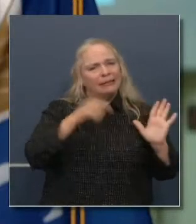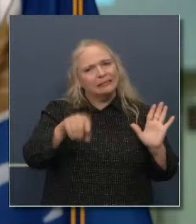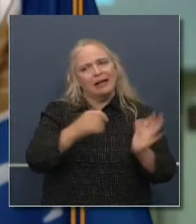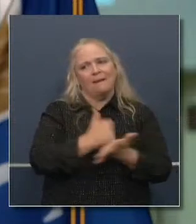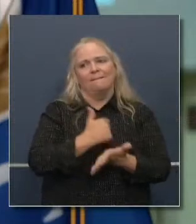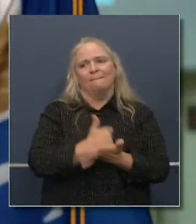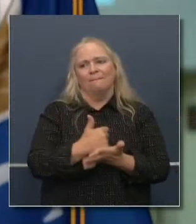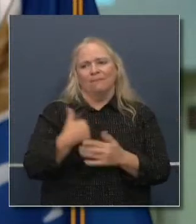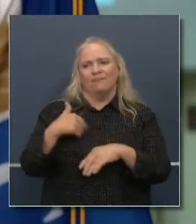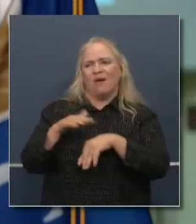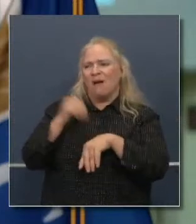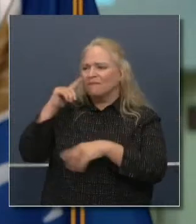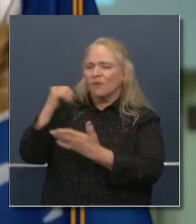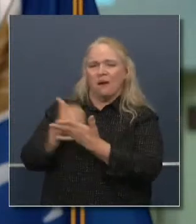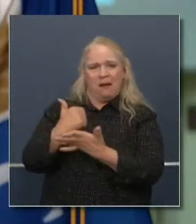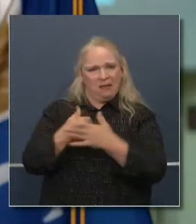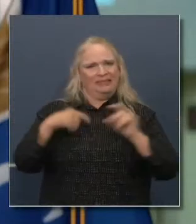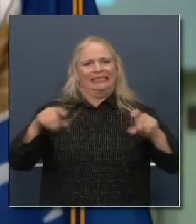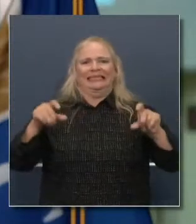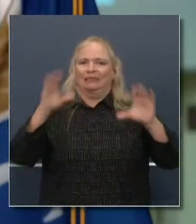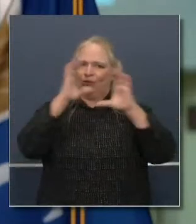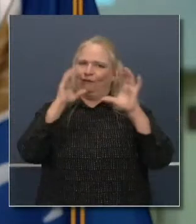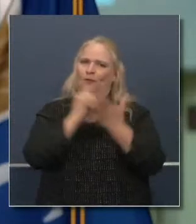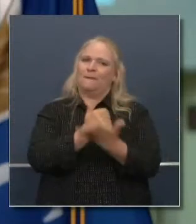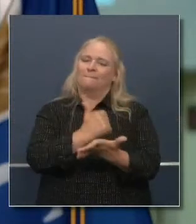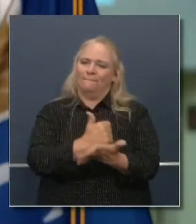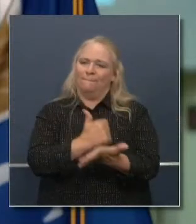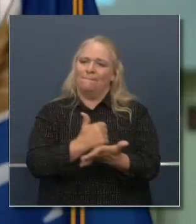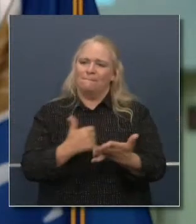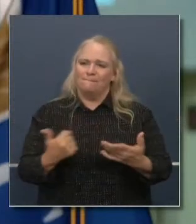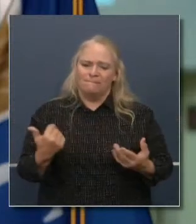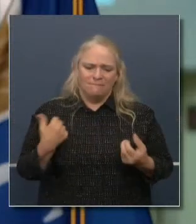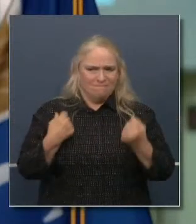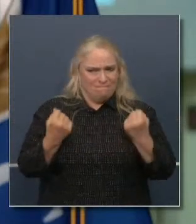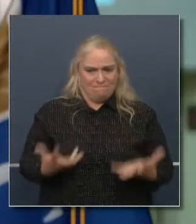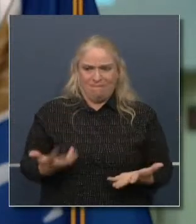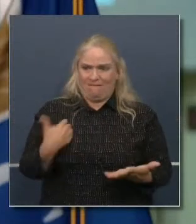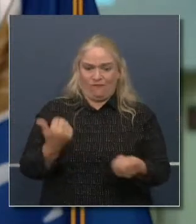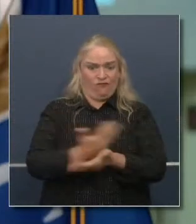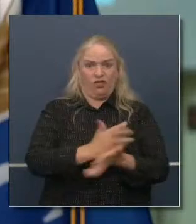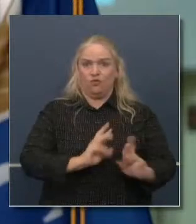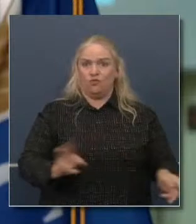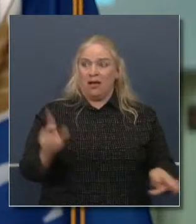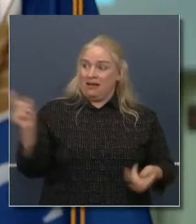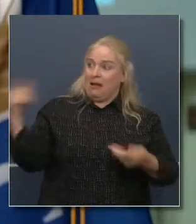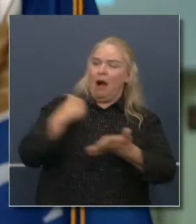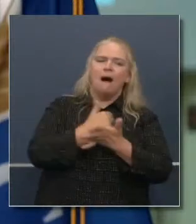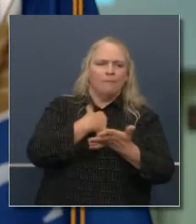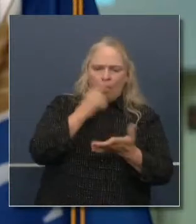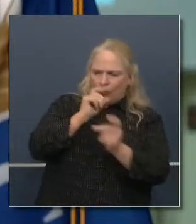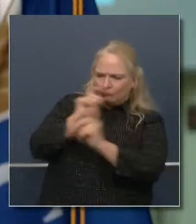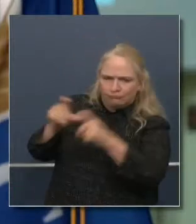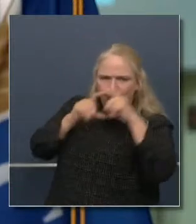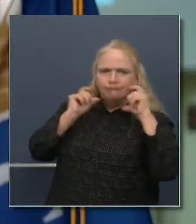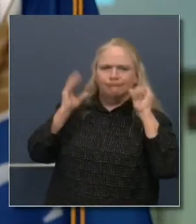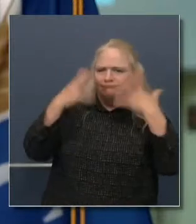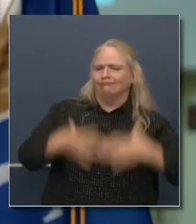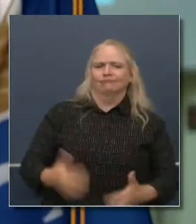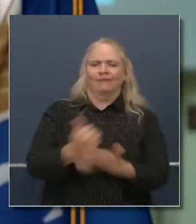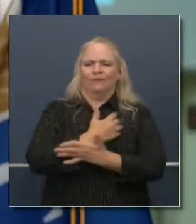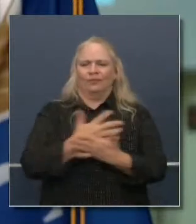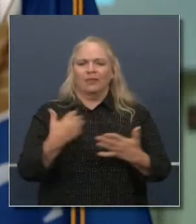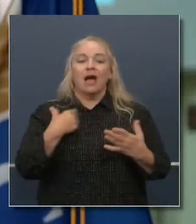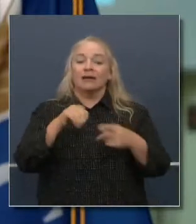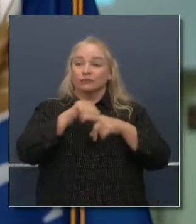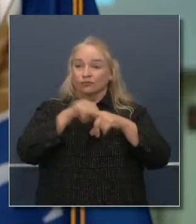be mismatches. That's part of our health core. All of these things, including the cohort of now over 10,000 people that have been trained in